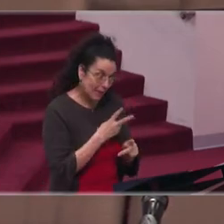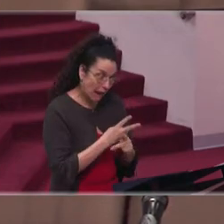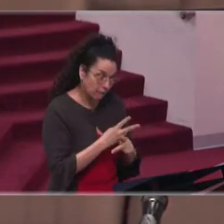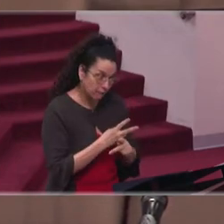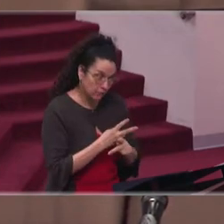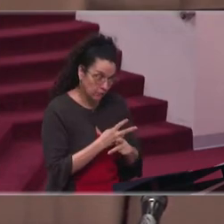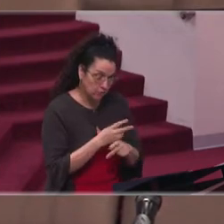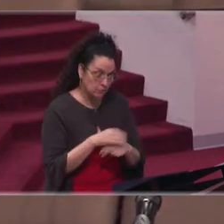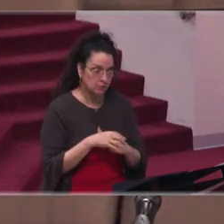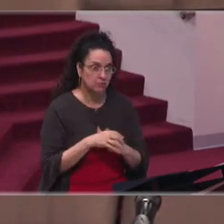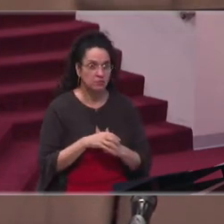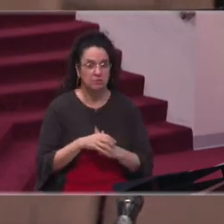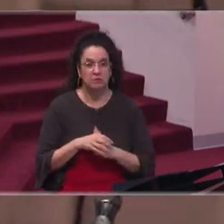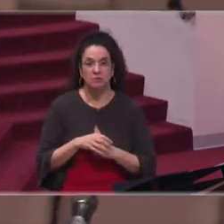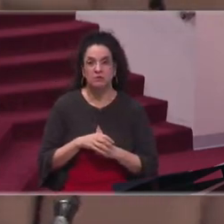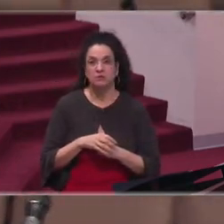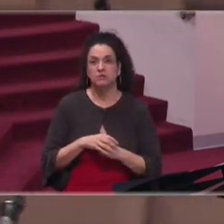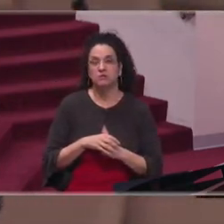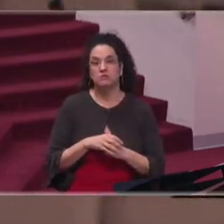out there."